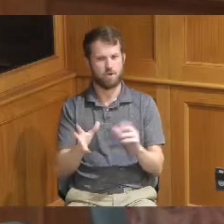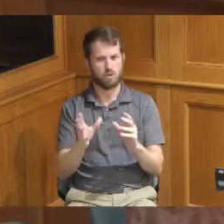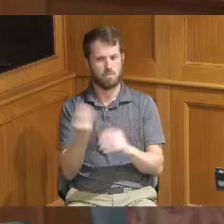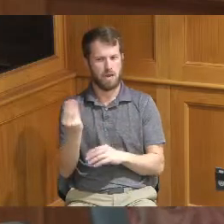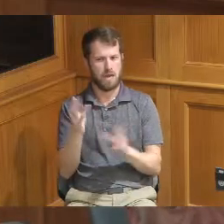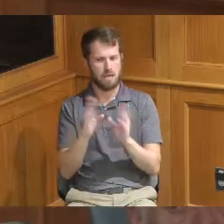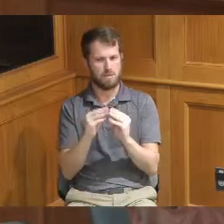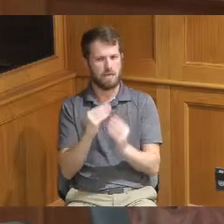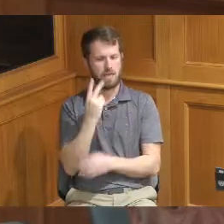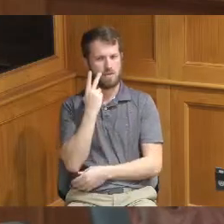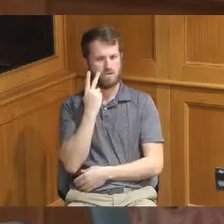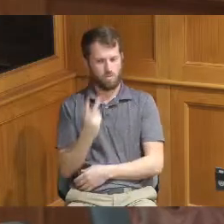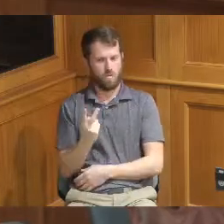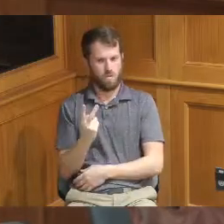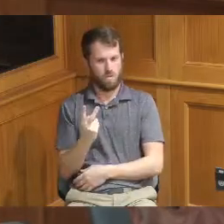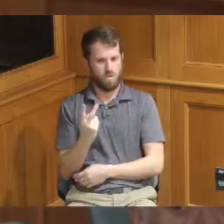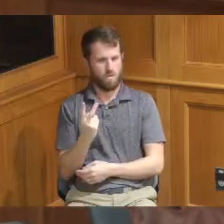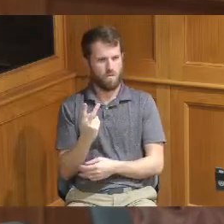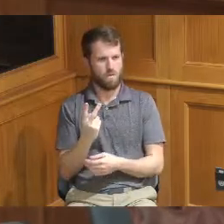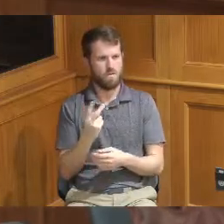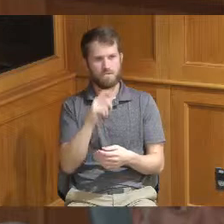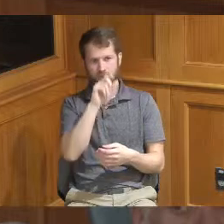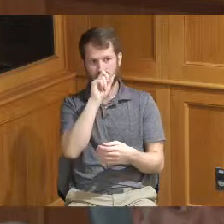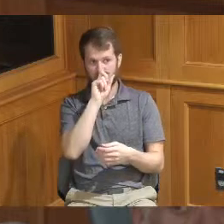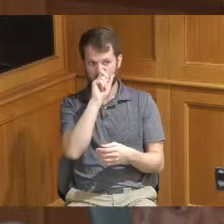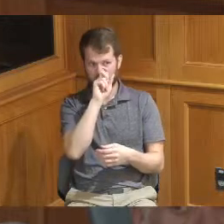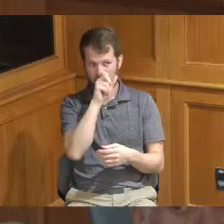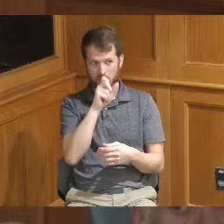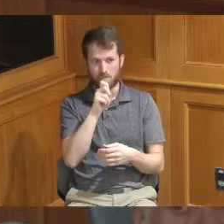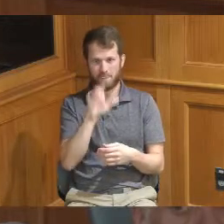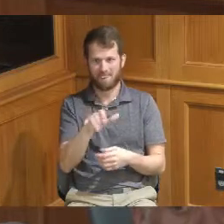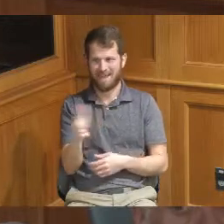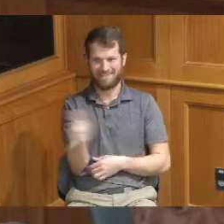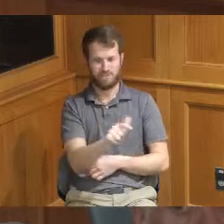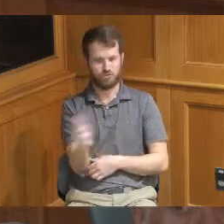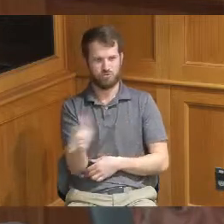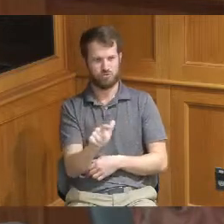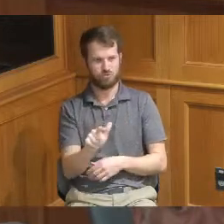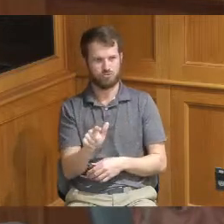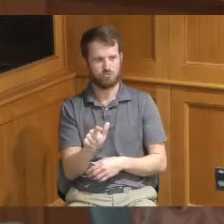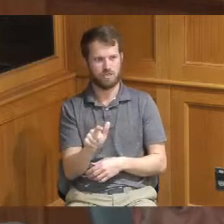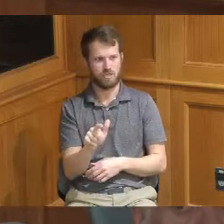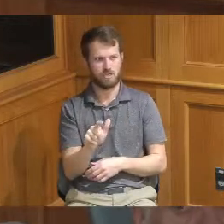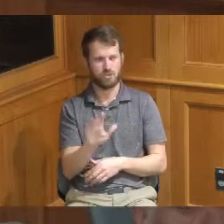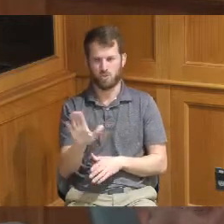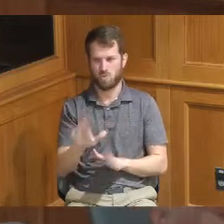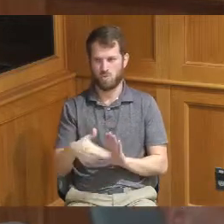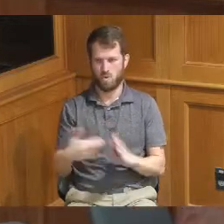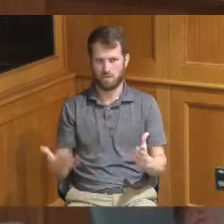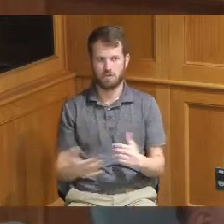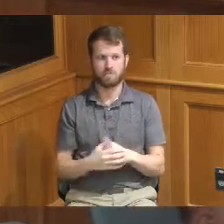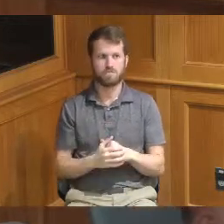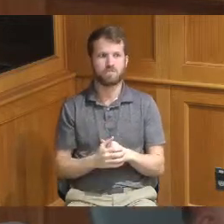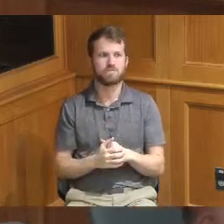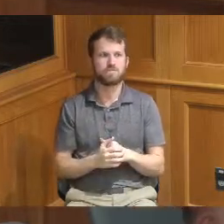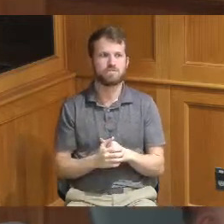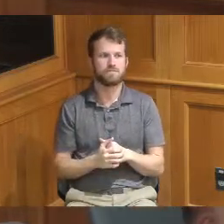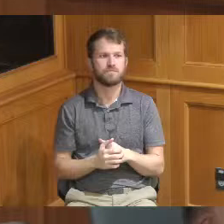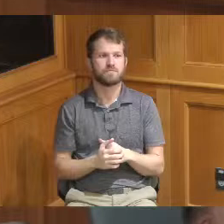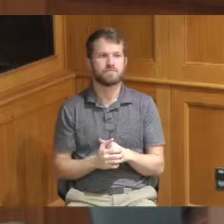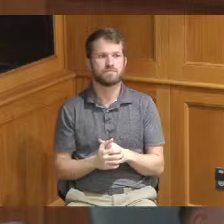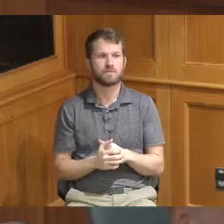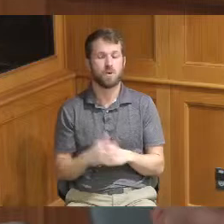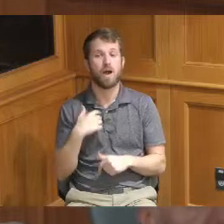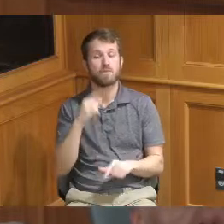Monday, the meeting on the exchanging of the roles you have down here. Okay. I